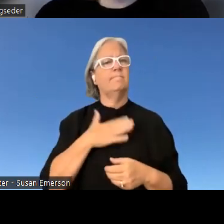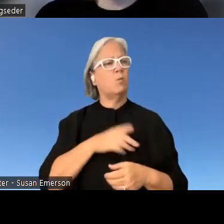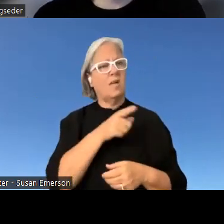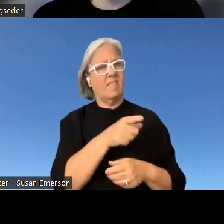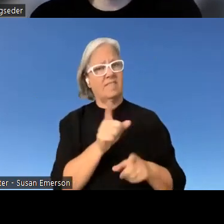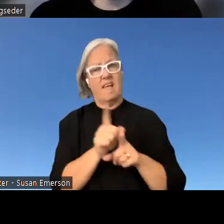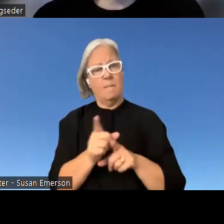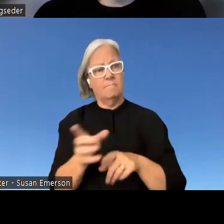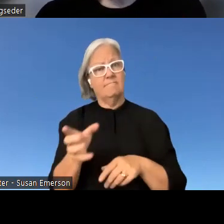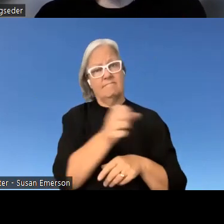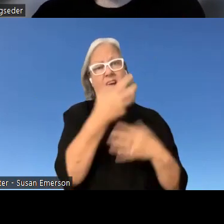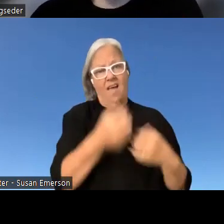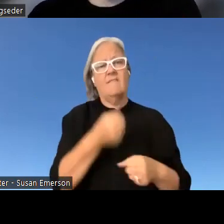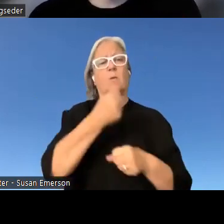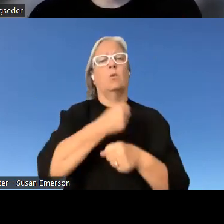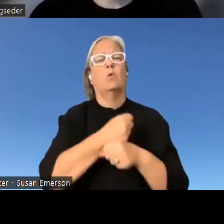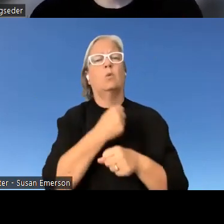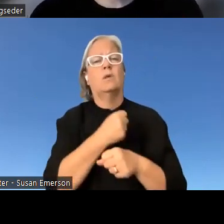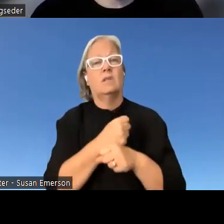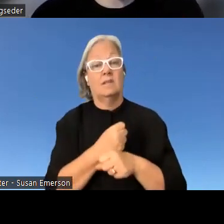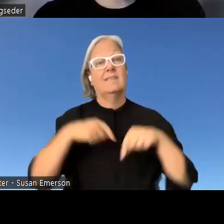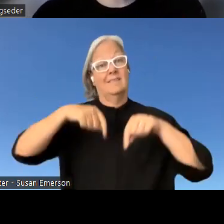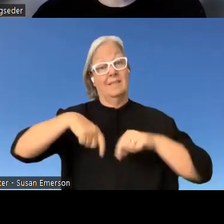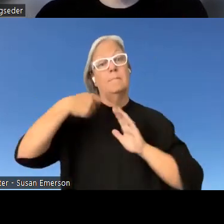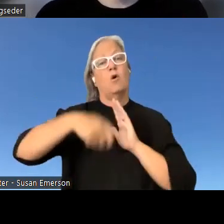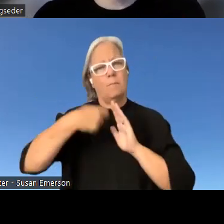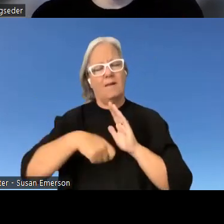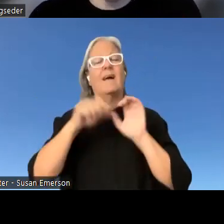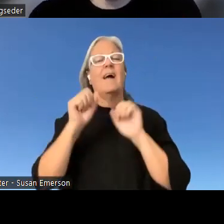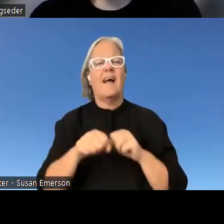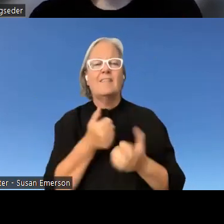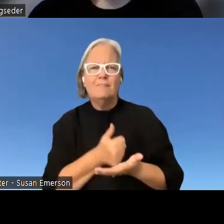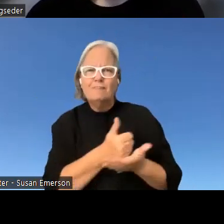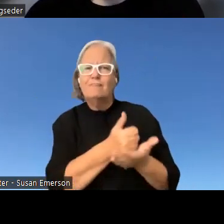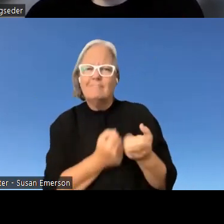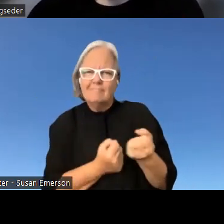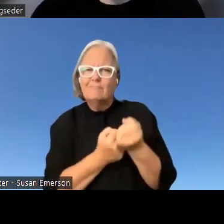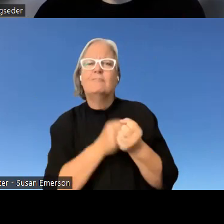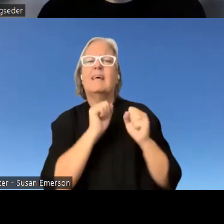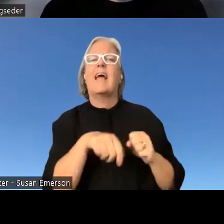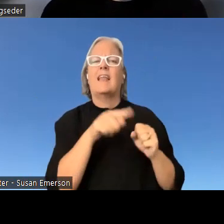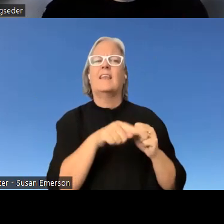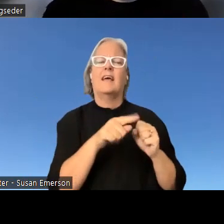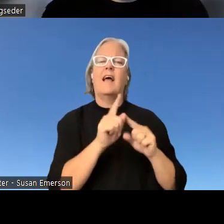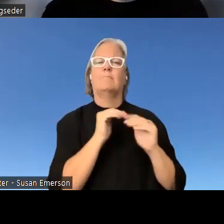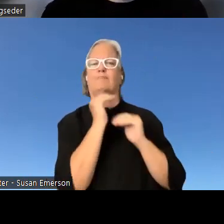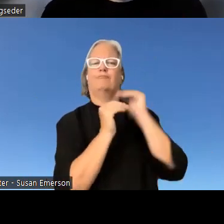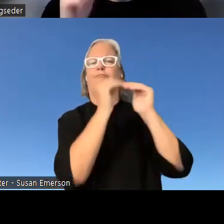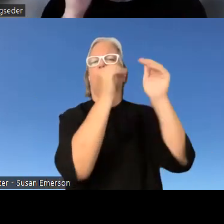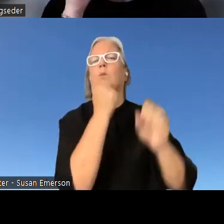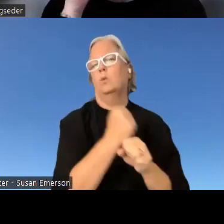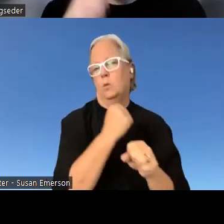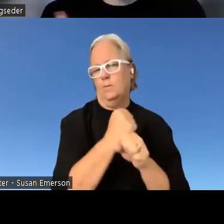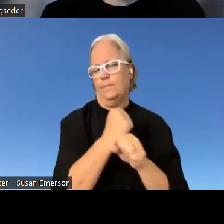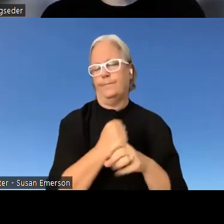but thanks to this program would make it possible for them to get promoted. And also a